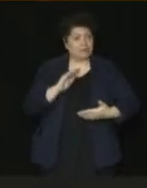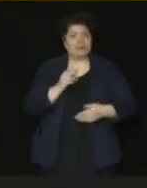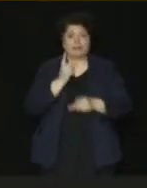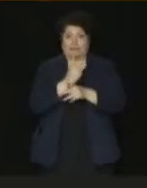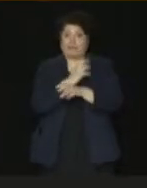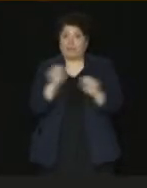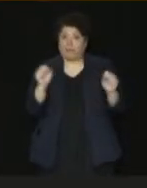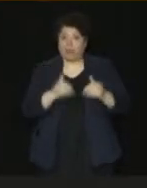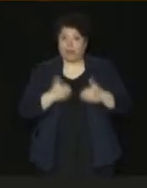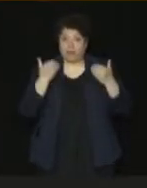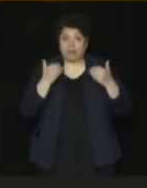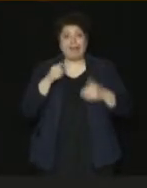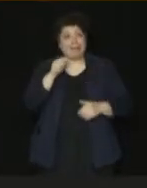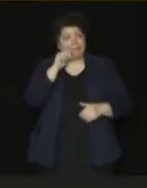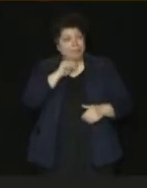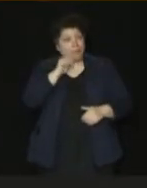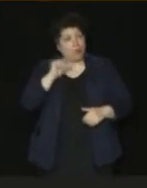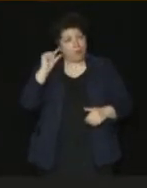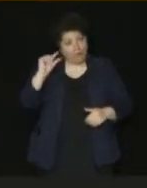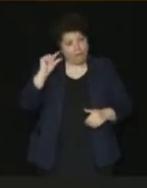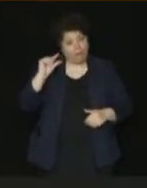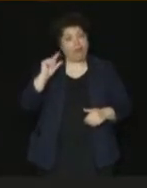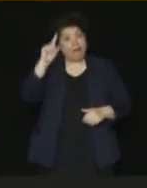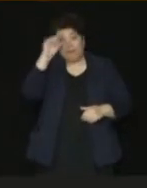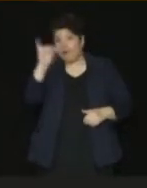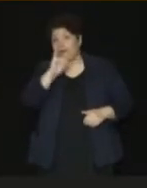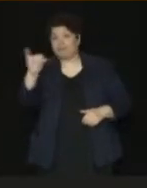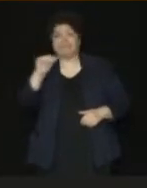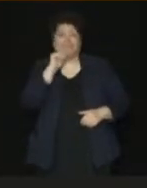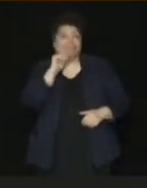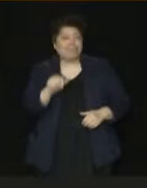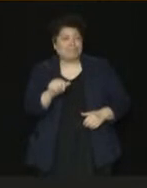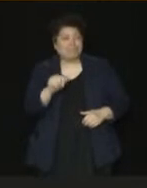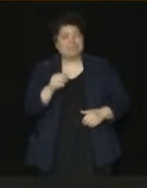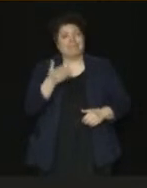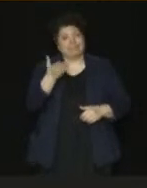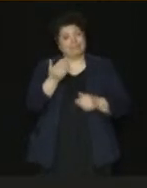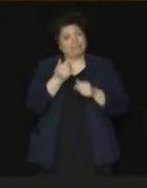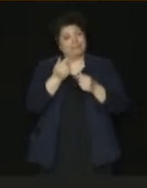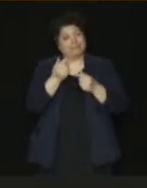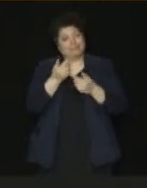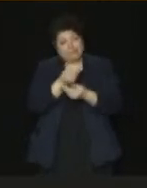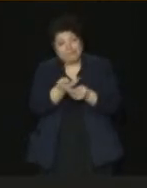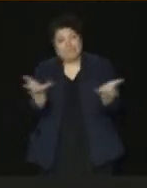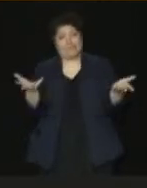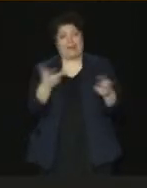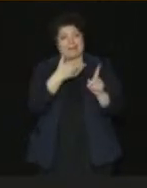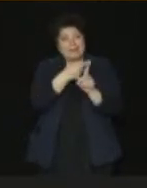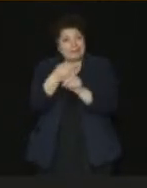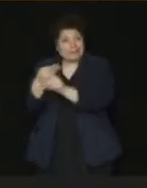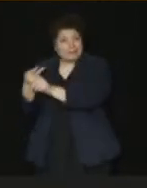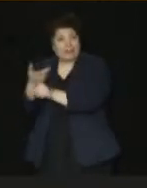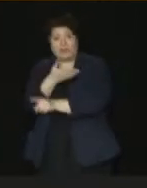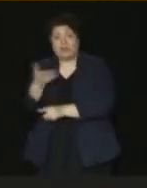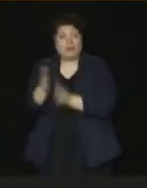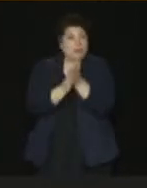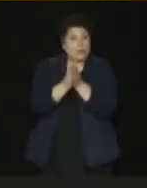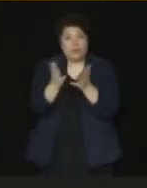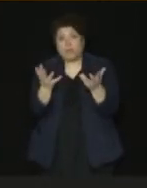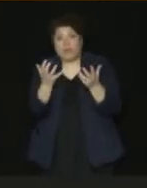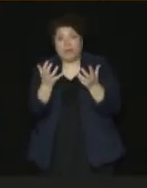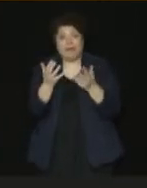This is not forever. We're very much on track to get everyone who wants a vaccine vaccinated by